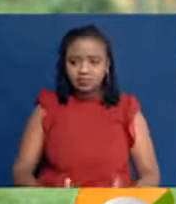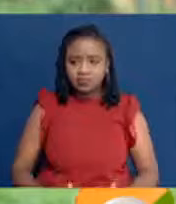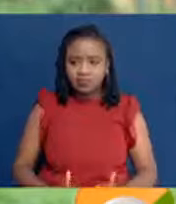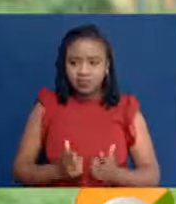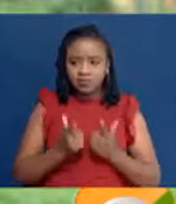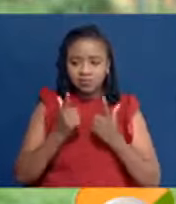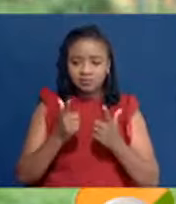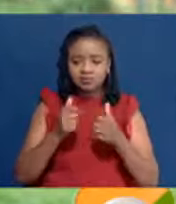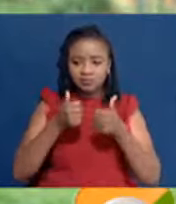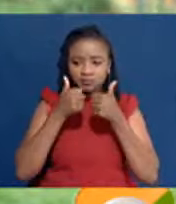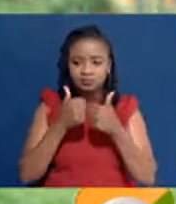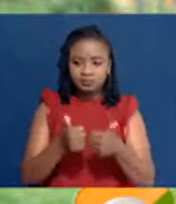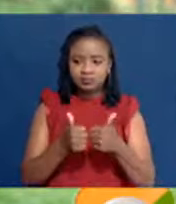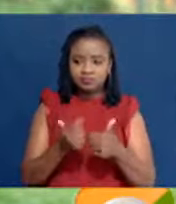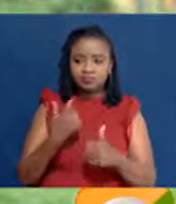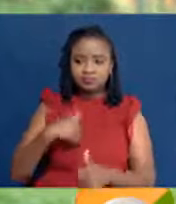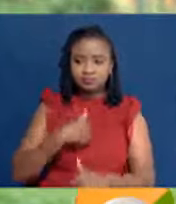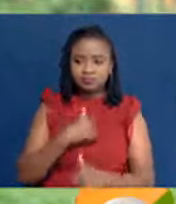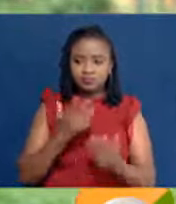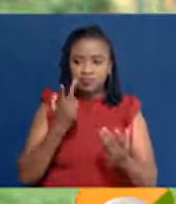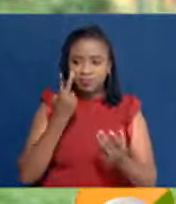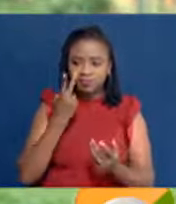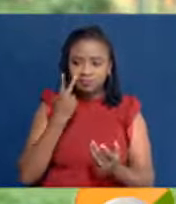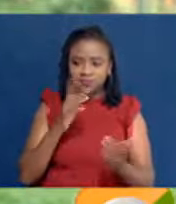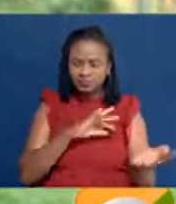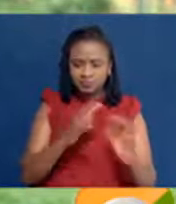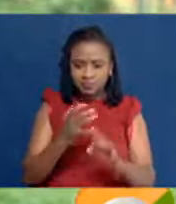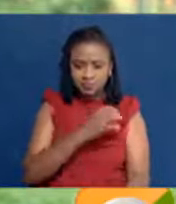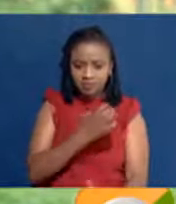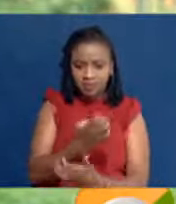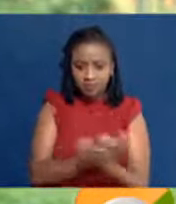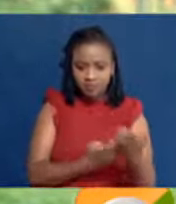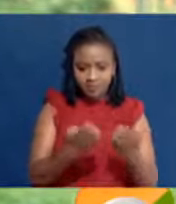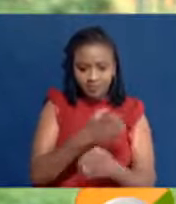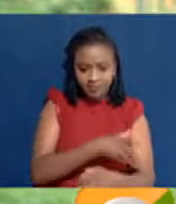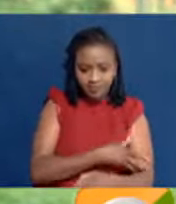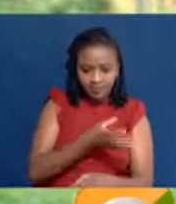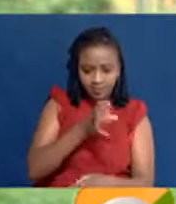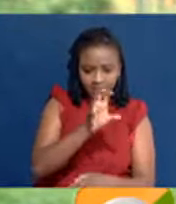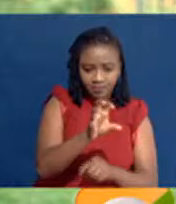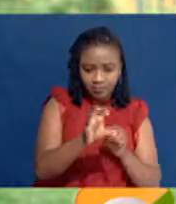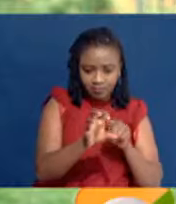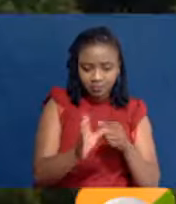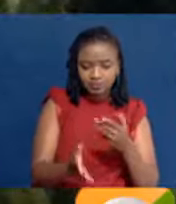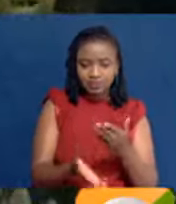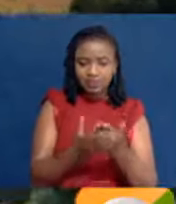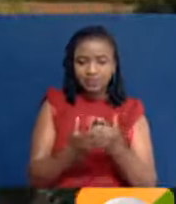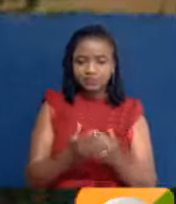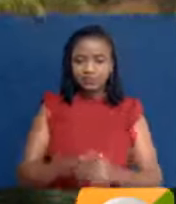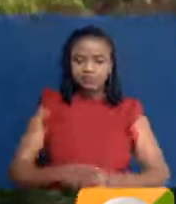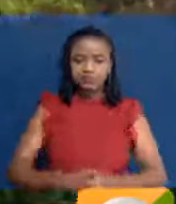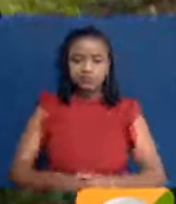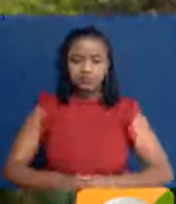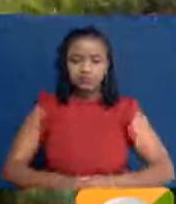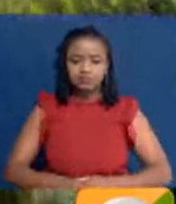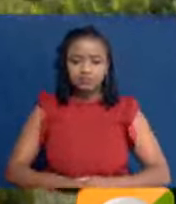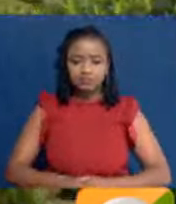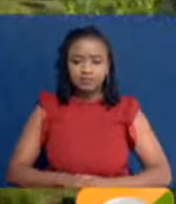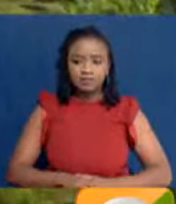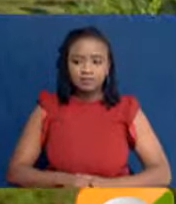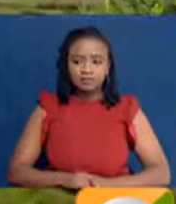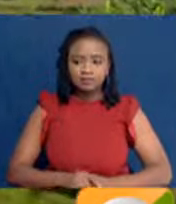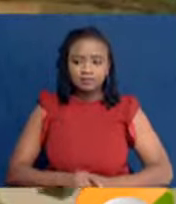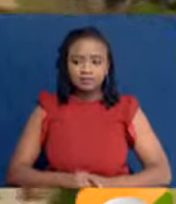vulnerable situations. So we've got to see economic empowerment as part of building resilience. We have a